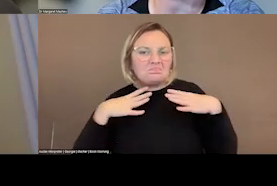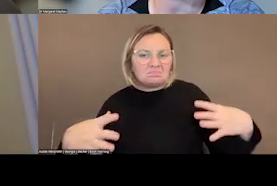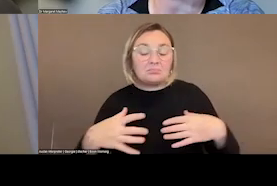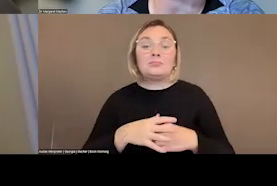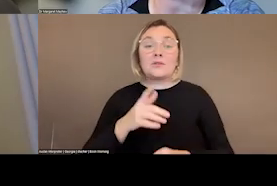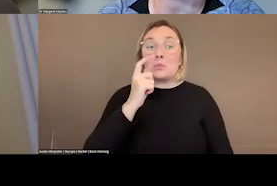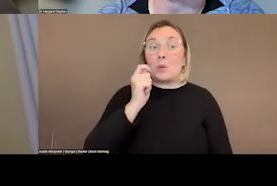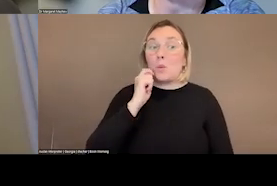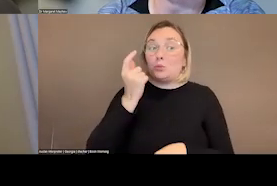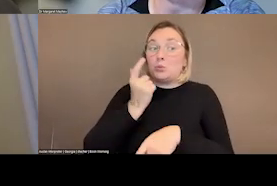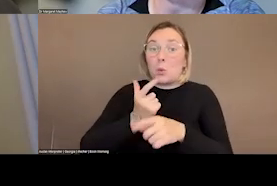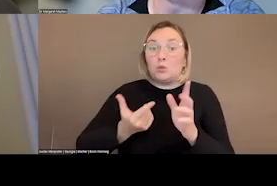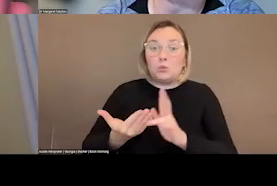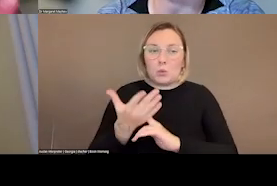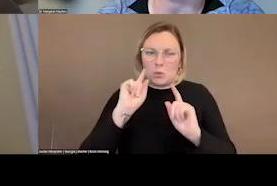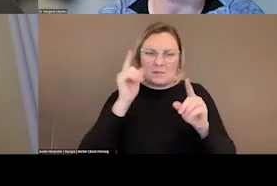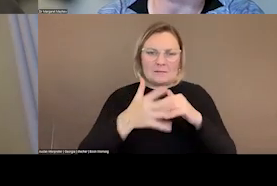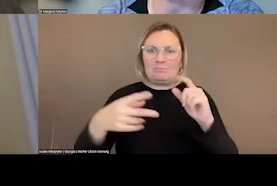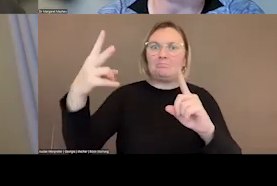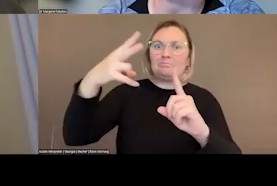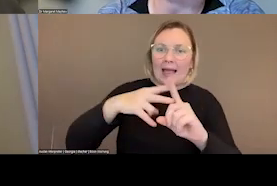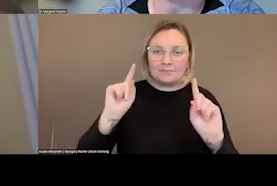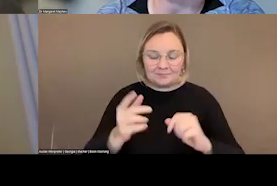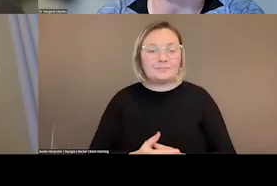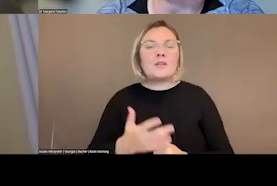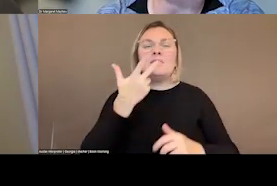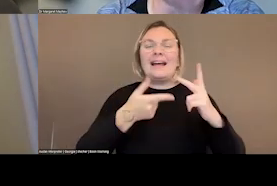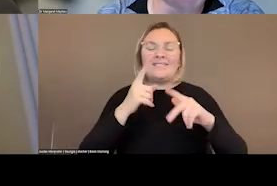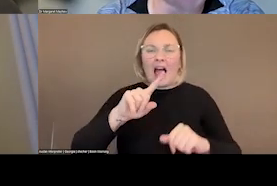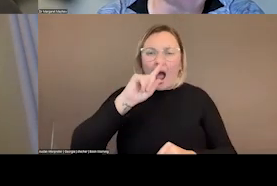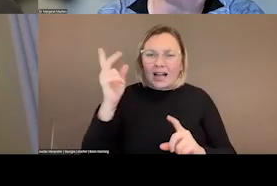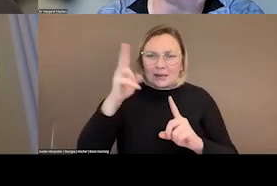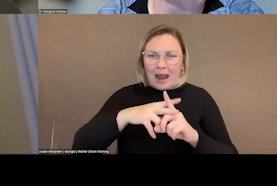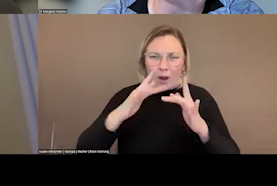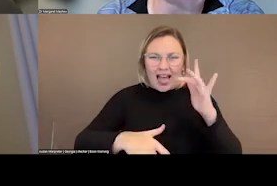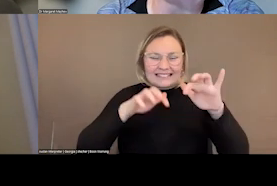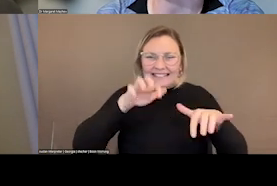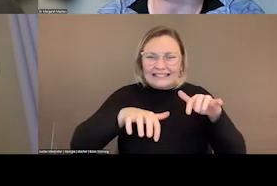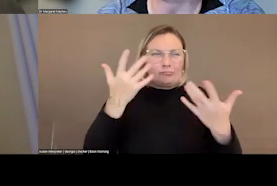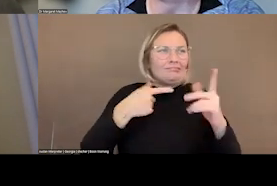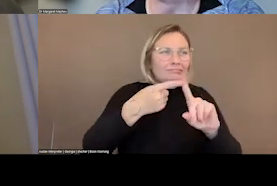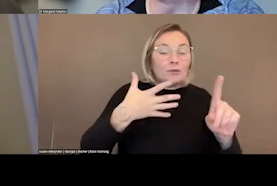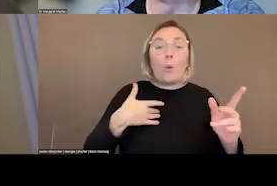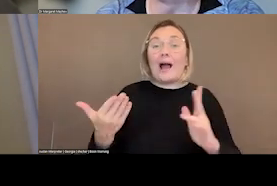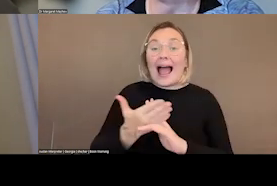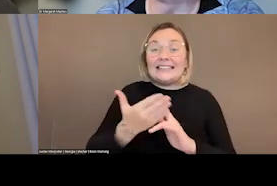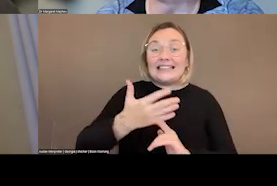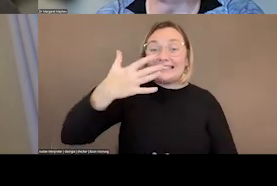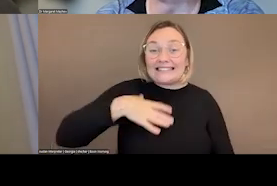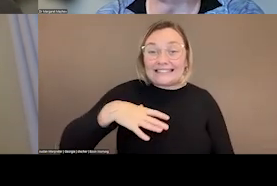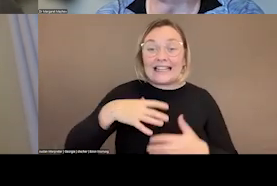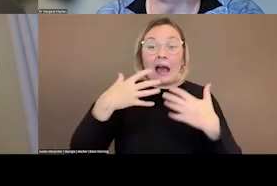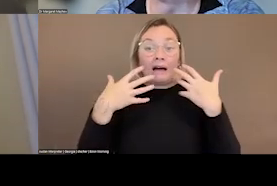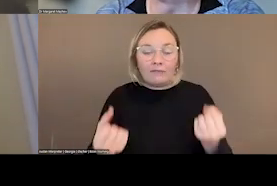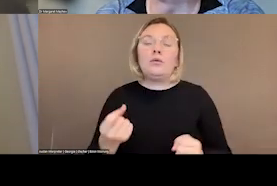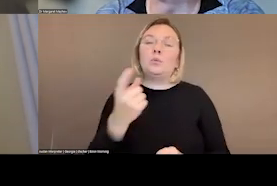about to talk you through all that. Now, if you're unable to apply online or you have specific access needs, we